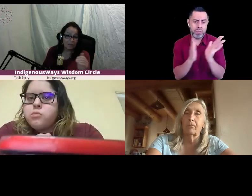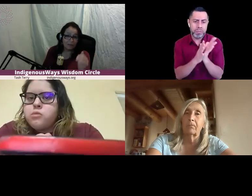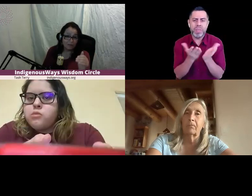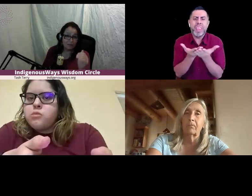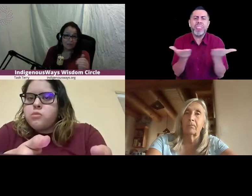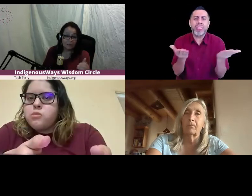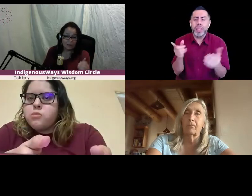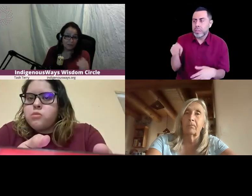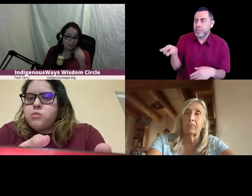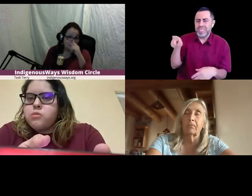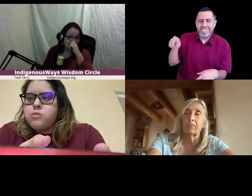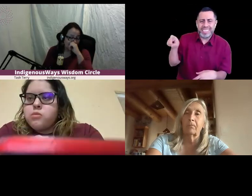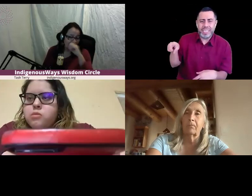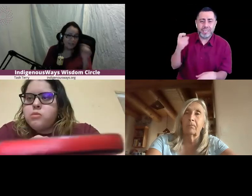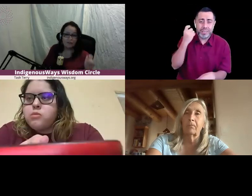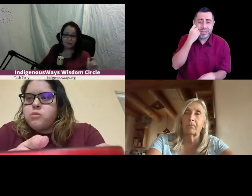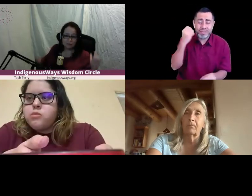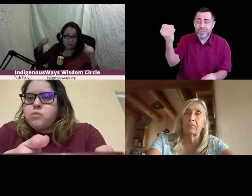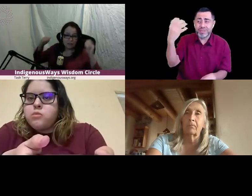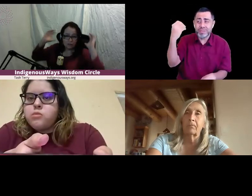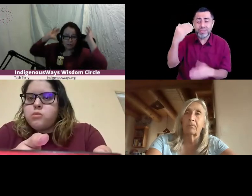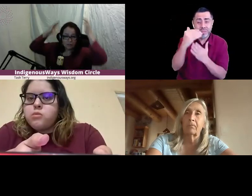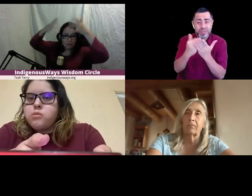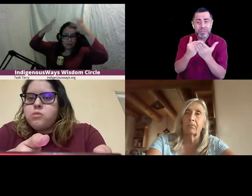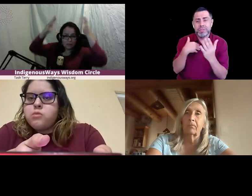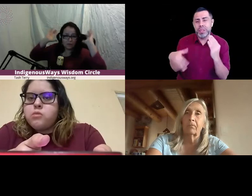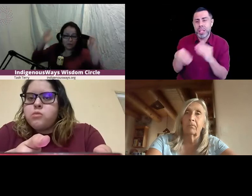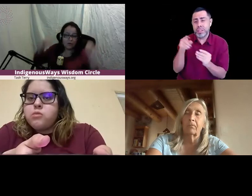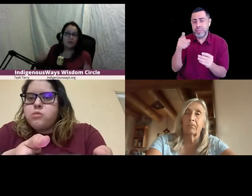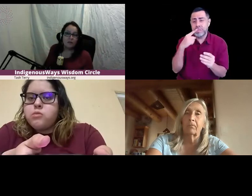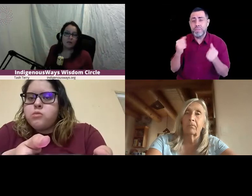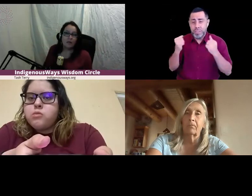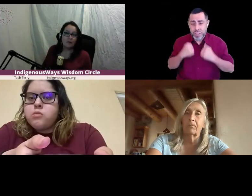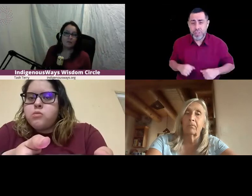you gave to me on the list. Adding the sweatshirts with the hoodies over,